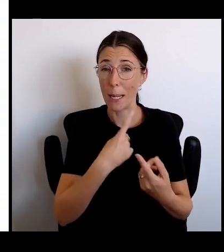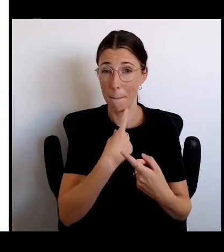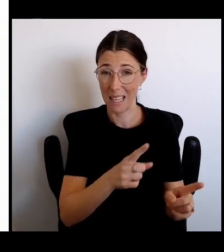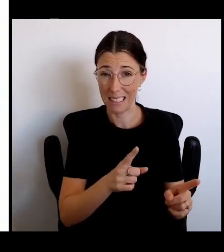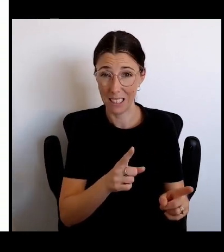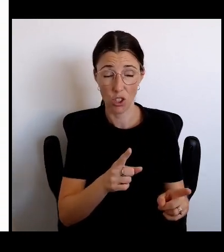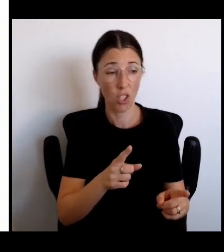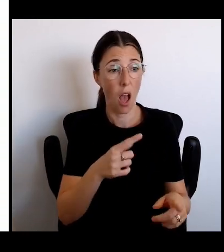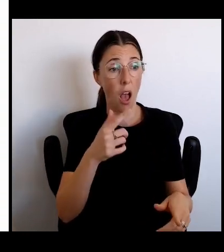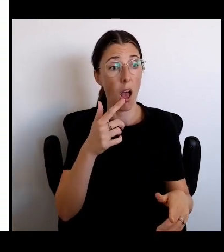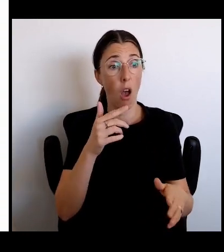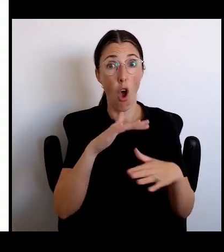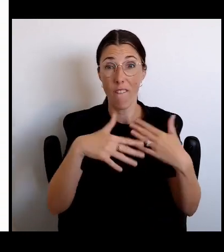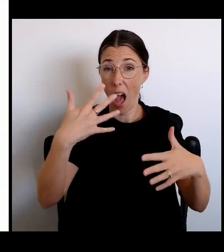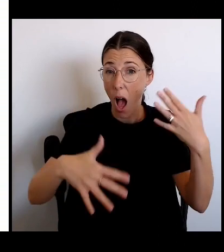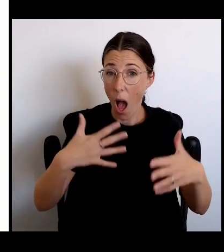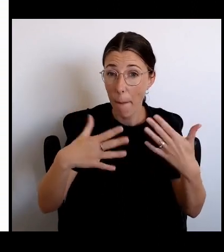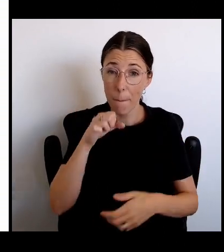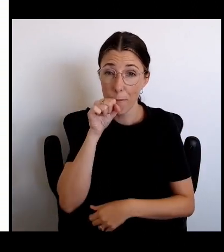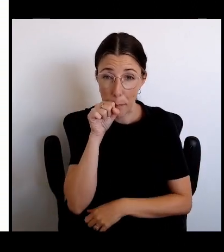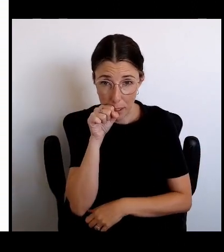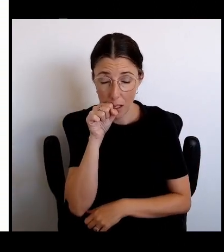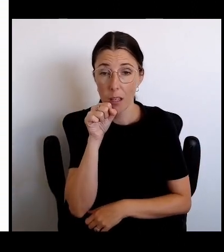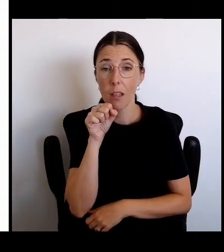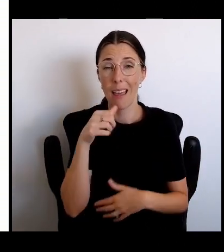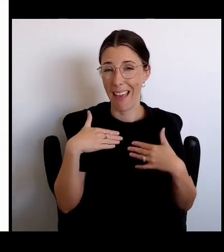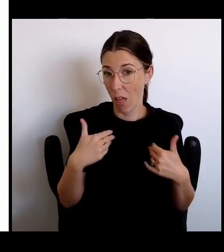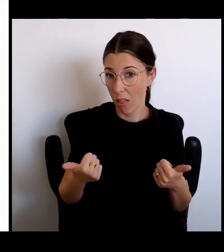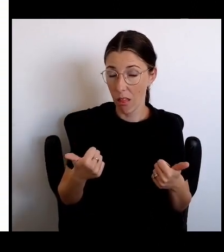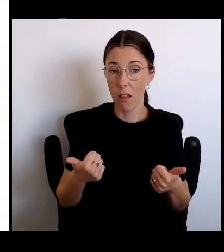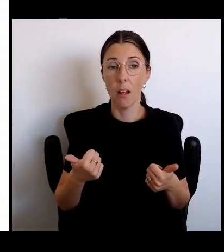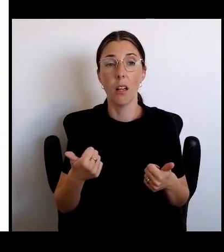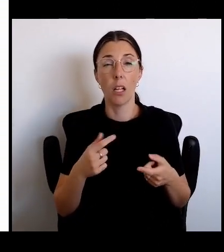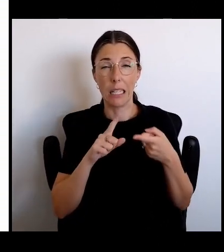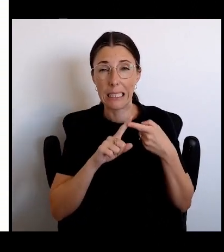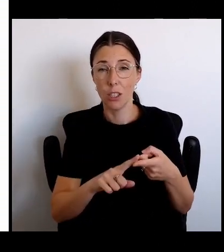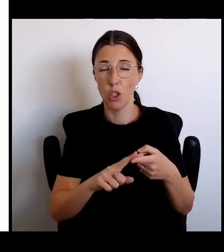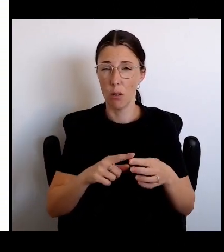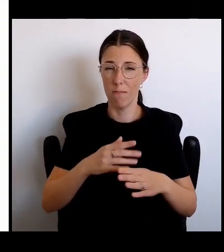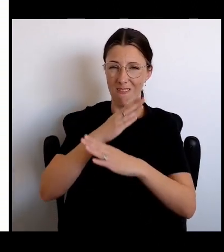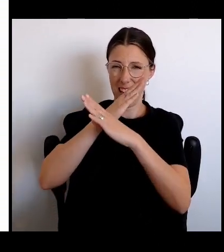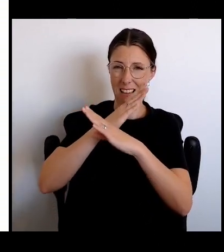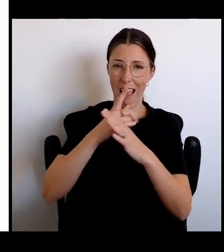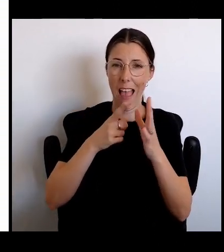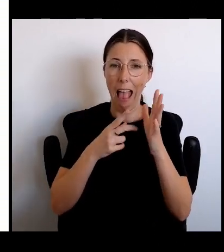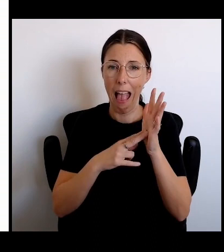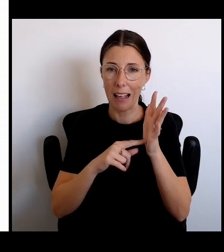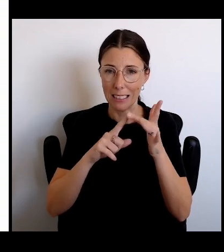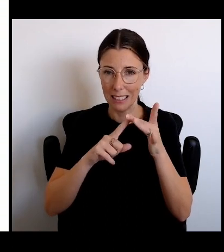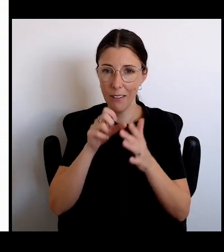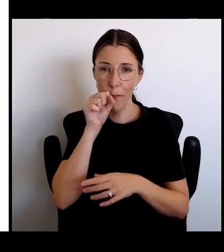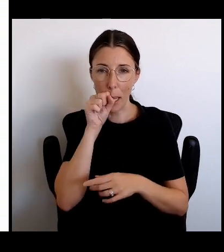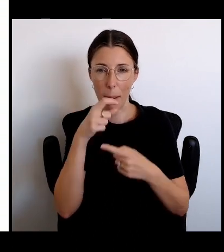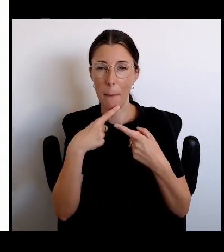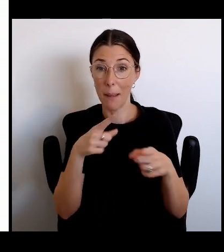and to be integrating anti-vaping messaging through, for example, sports clubs' codes of conduct. And one